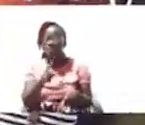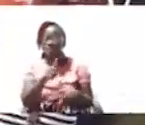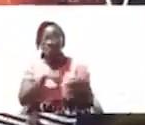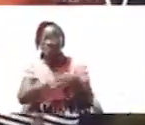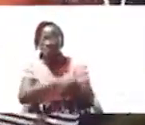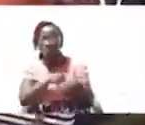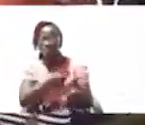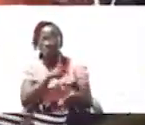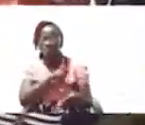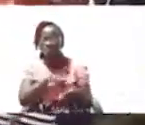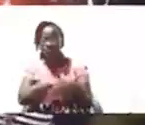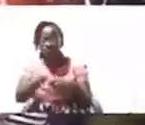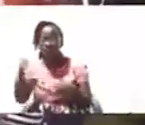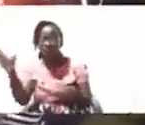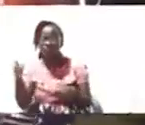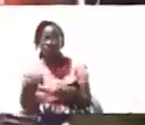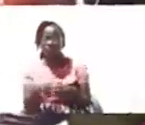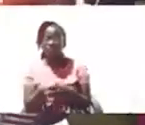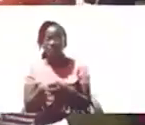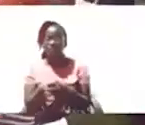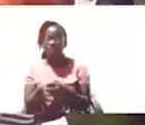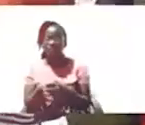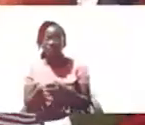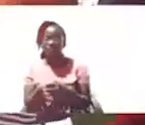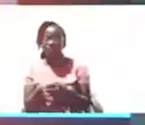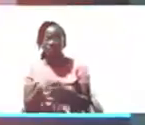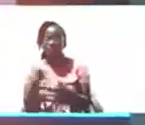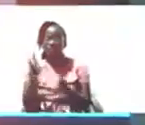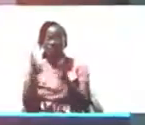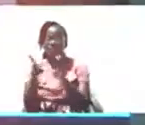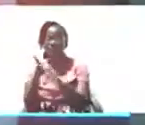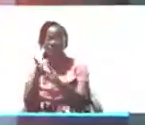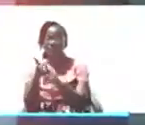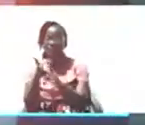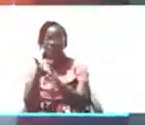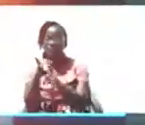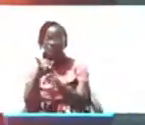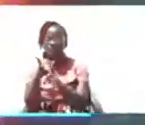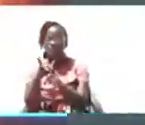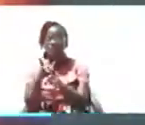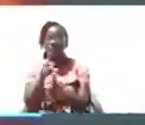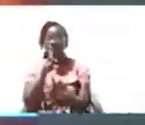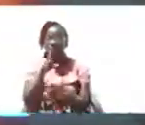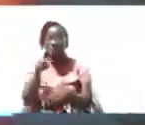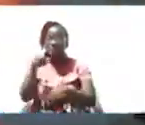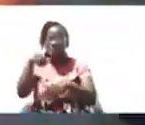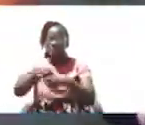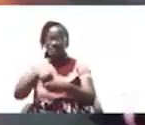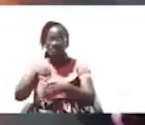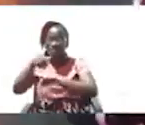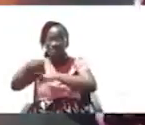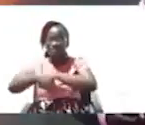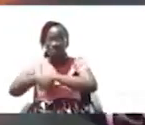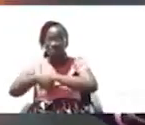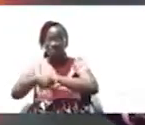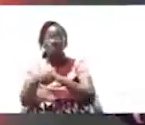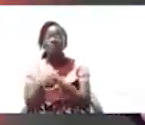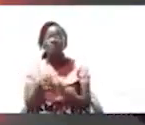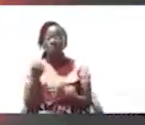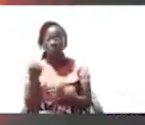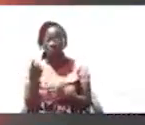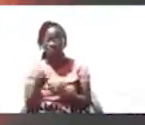Lazarus! Free bra! Third one, you better not bro. Can Lazarus, I know I can say, come out!